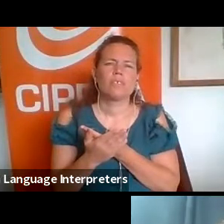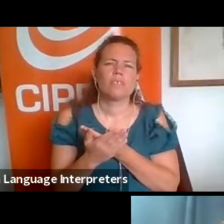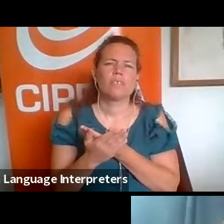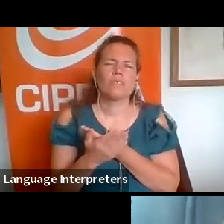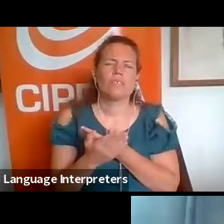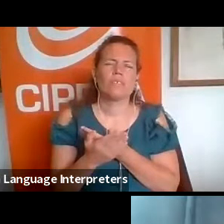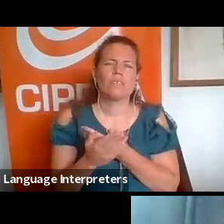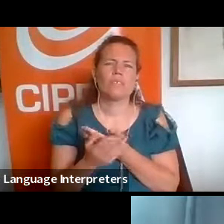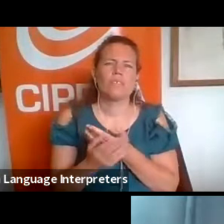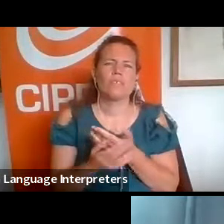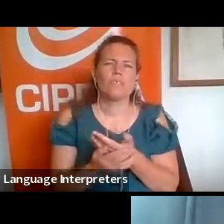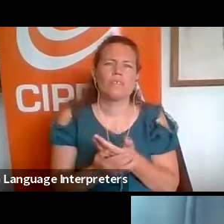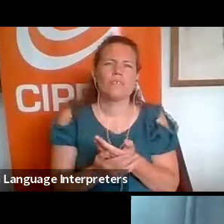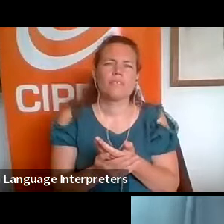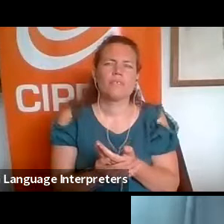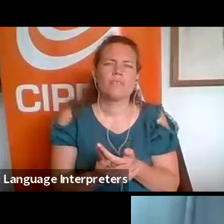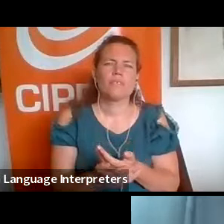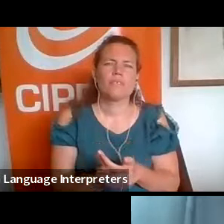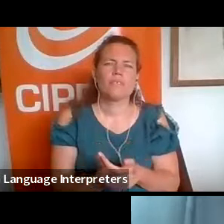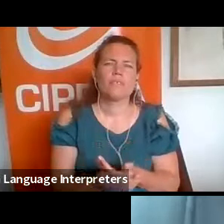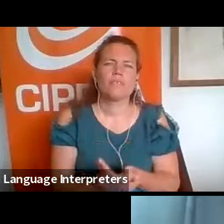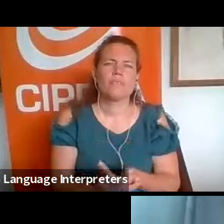because